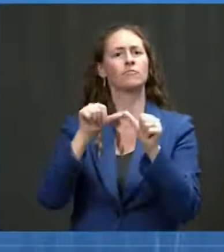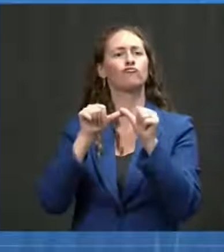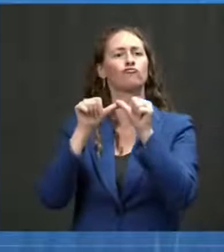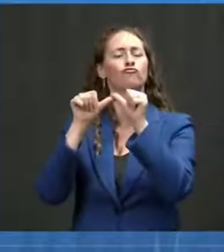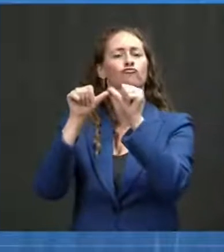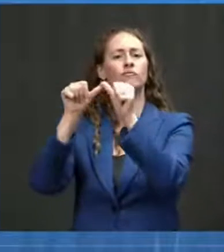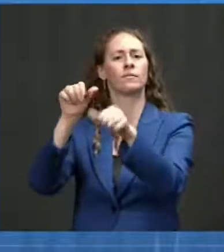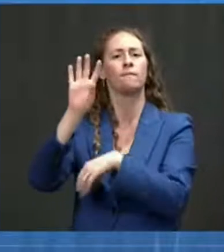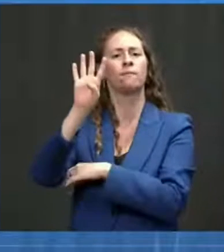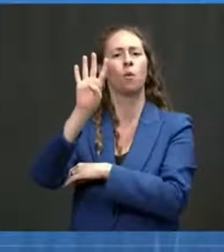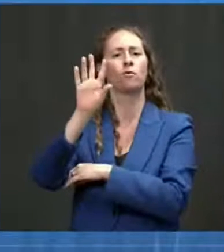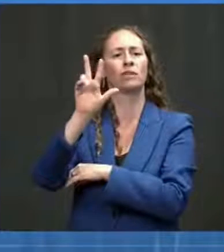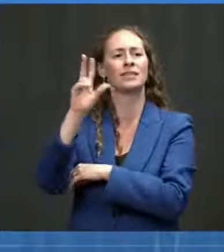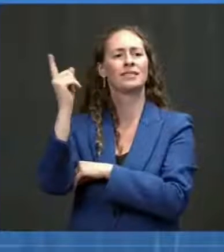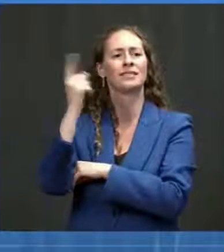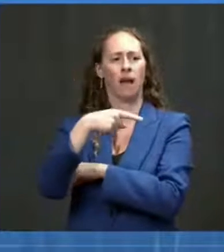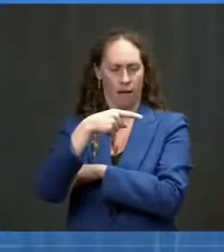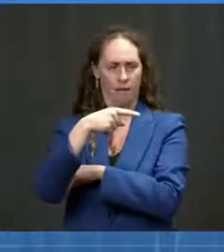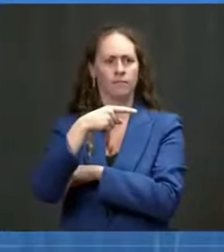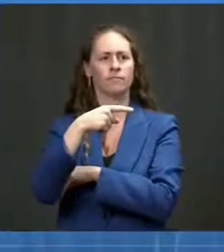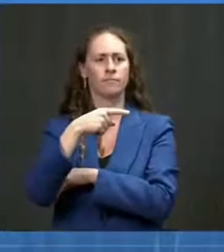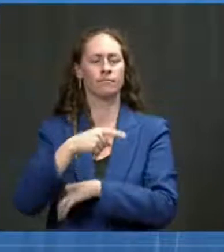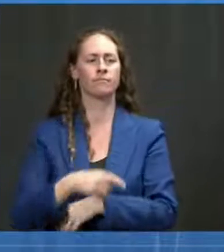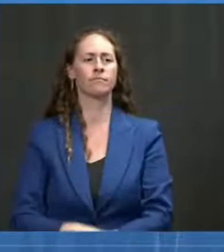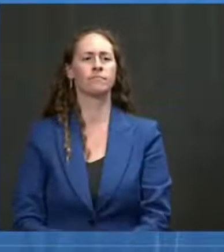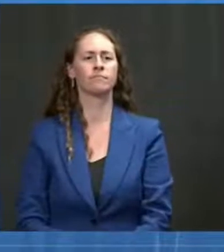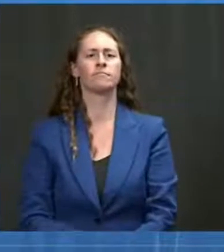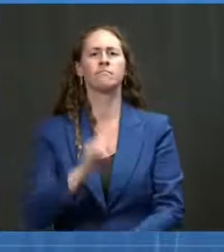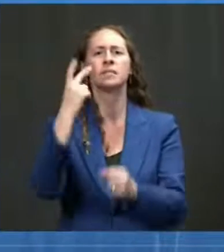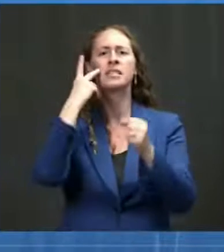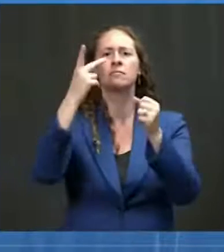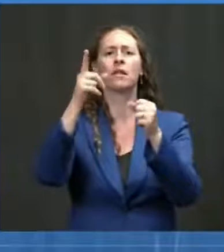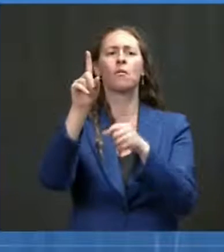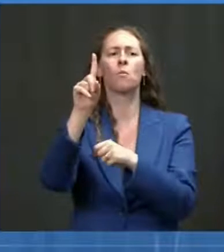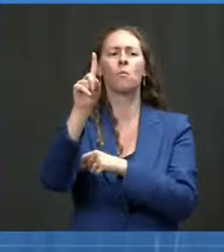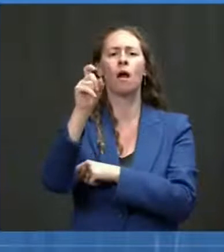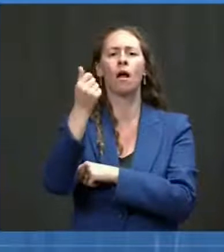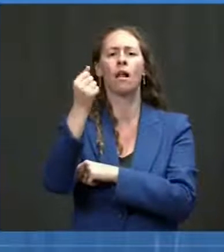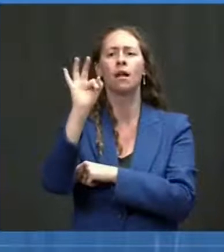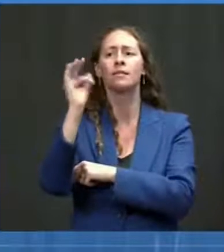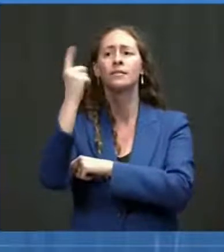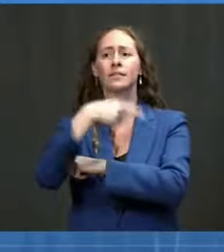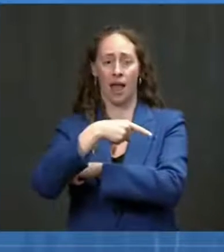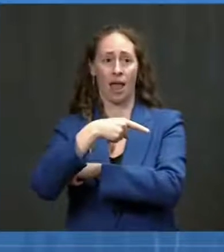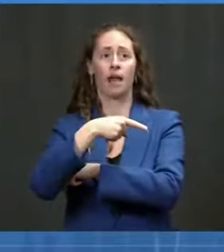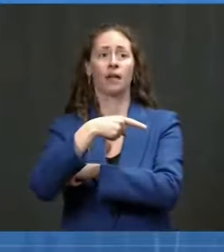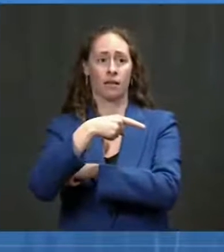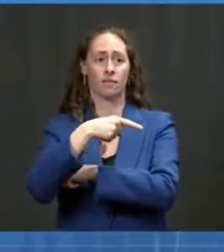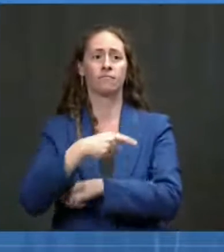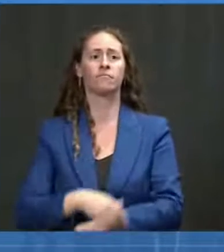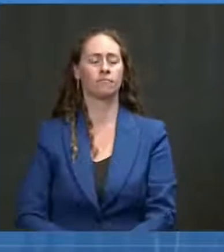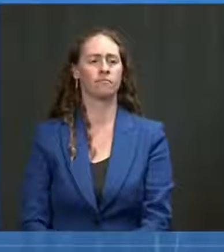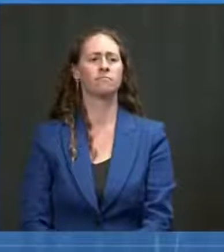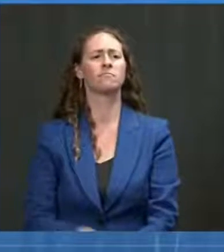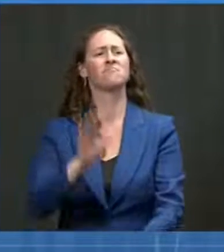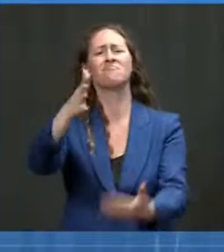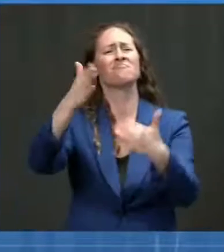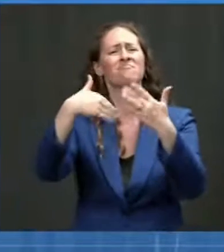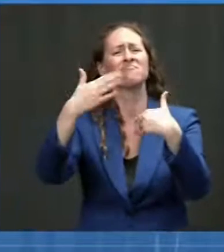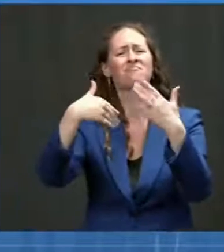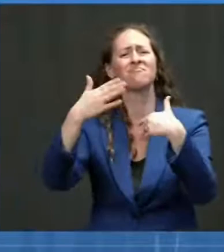at 119 and 209 days. Regardless of the variant involved, the antibody